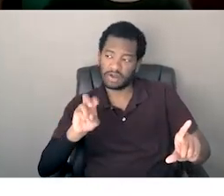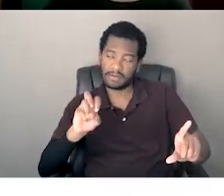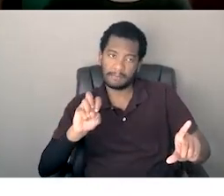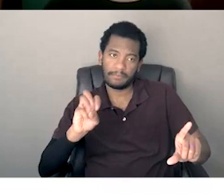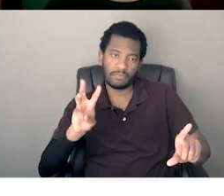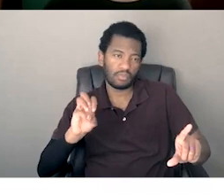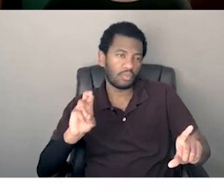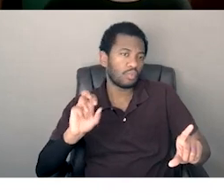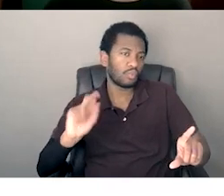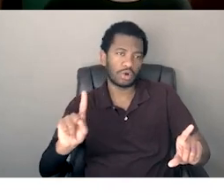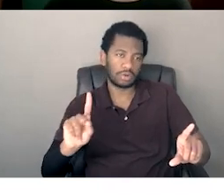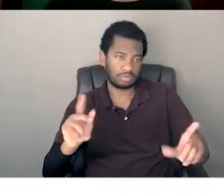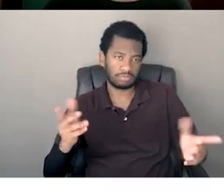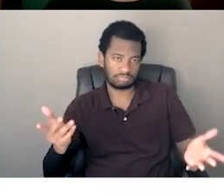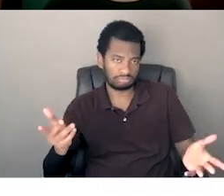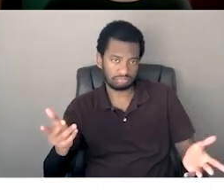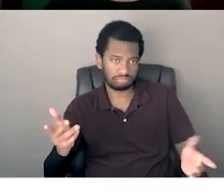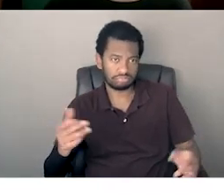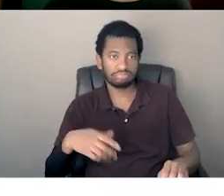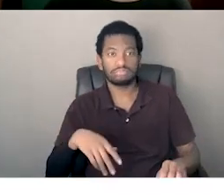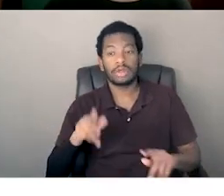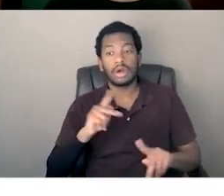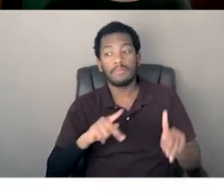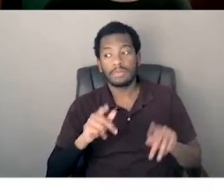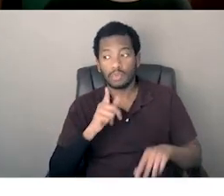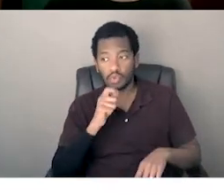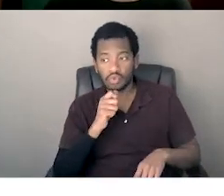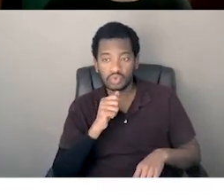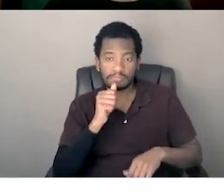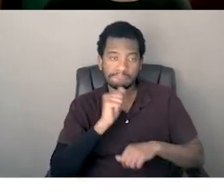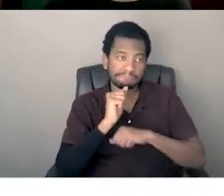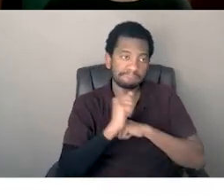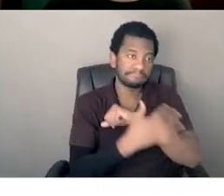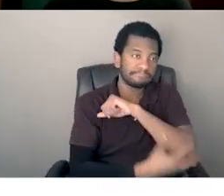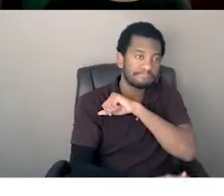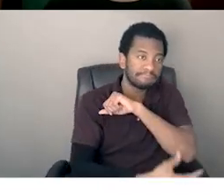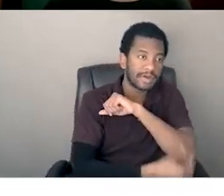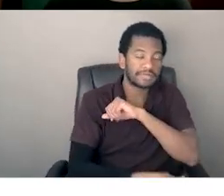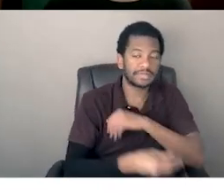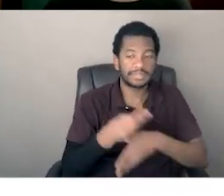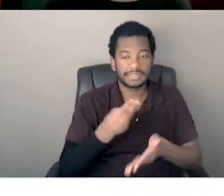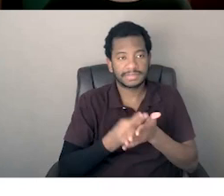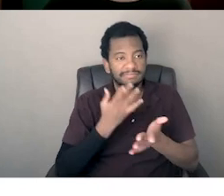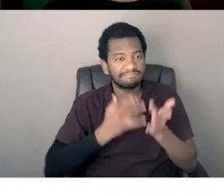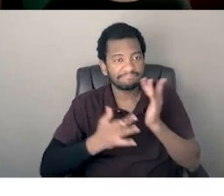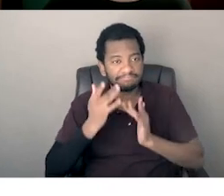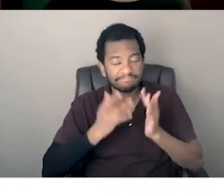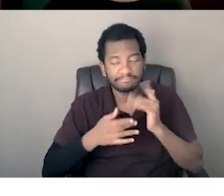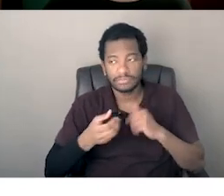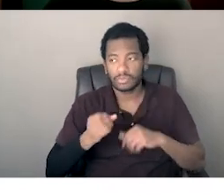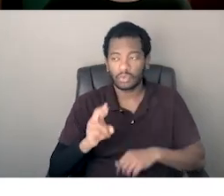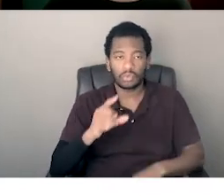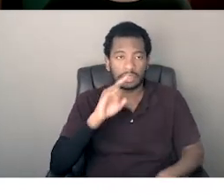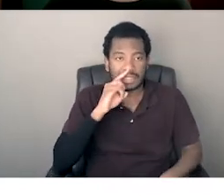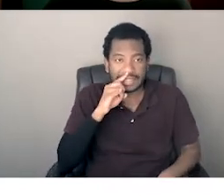look like for people living in poverty or for kids in the foster care